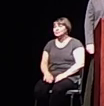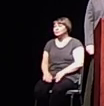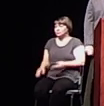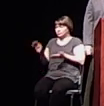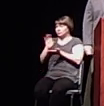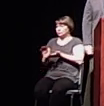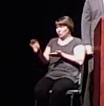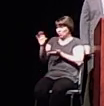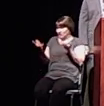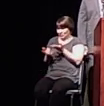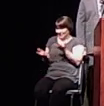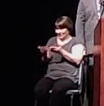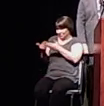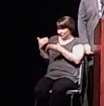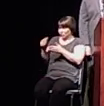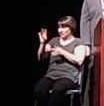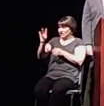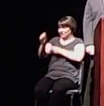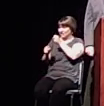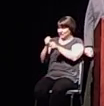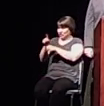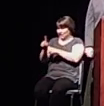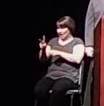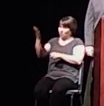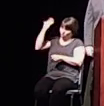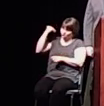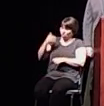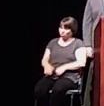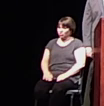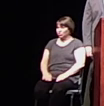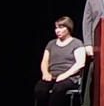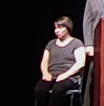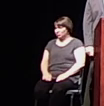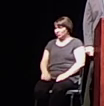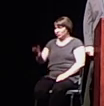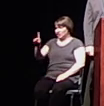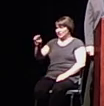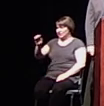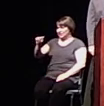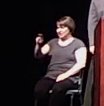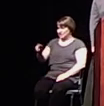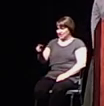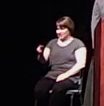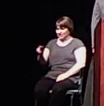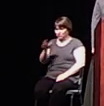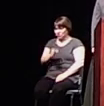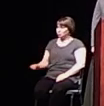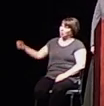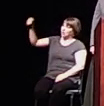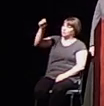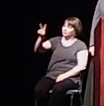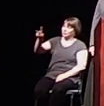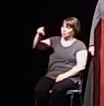before. 7.5 years ago, the Dean of Sciences and Mathematics was brought up into the VPAA role on an